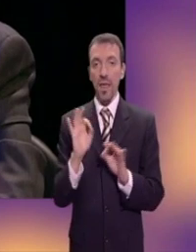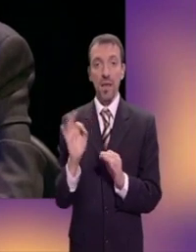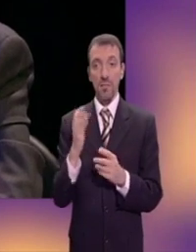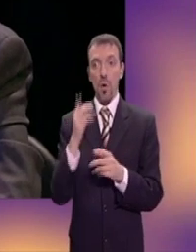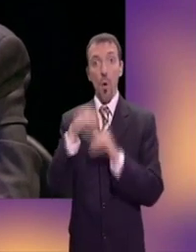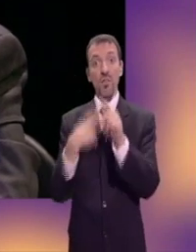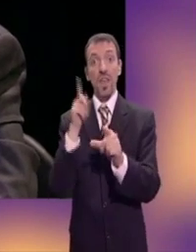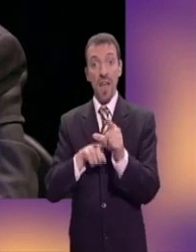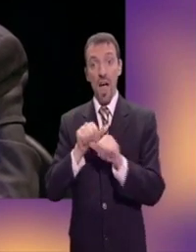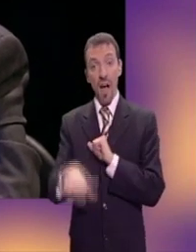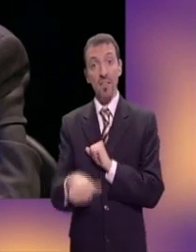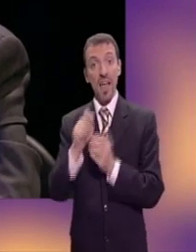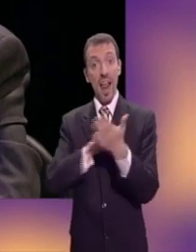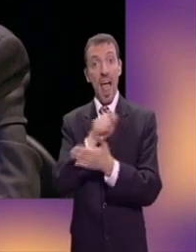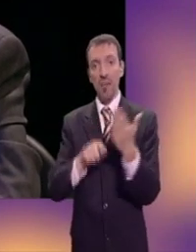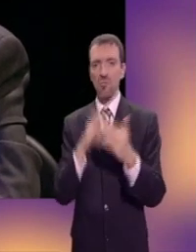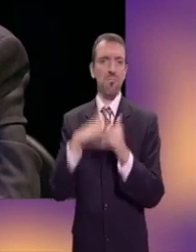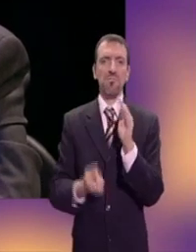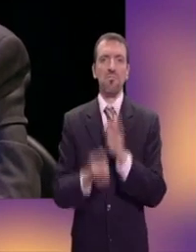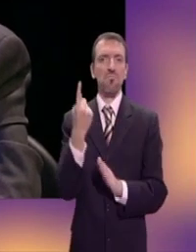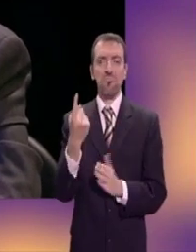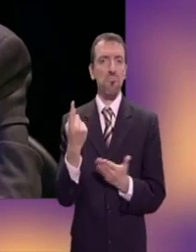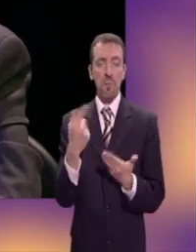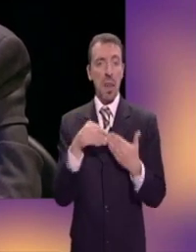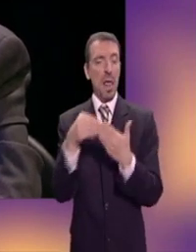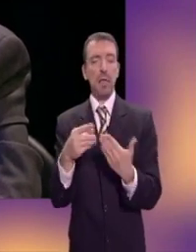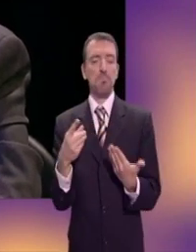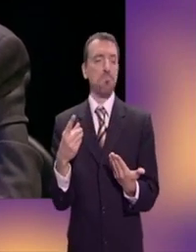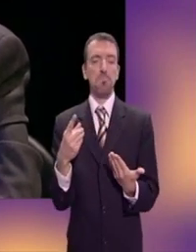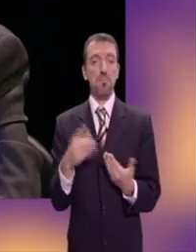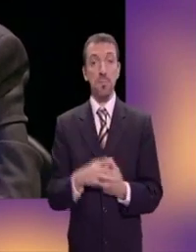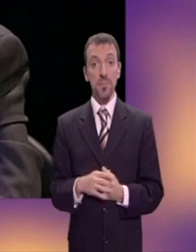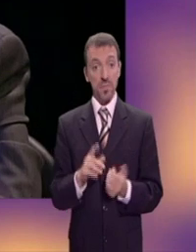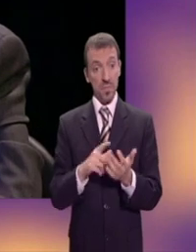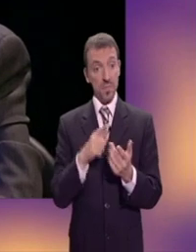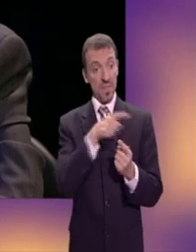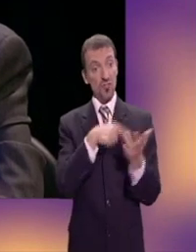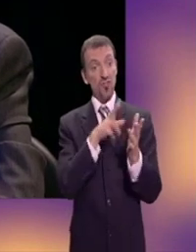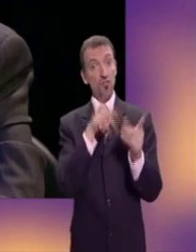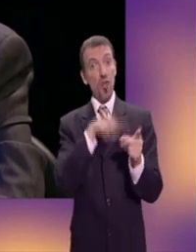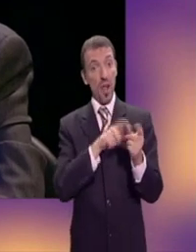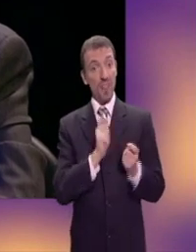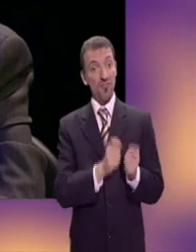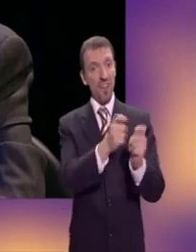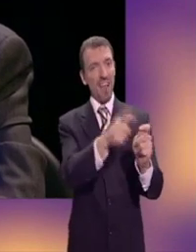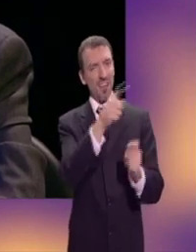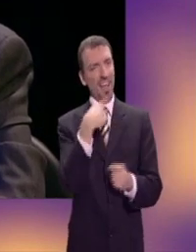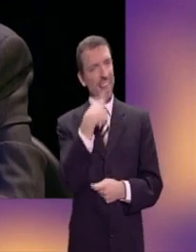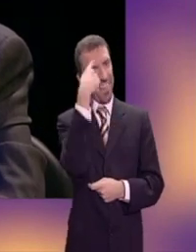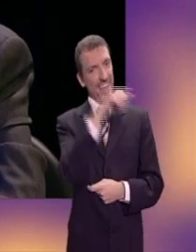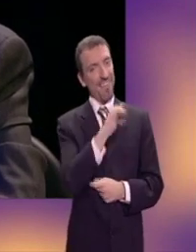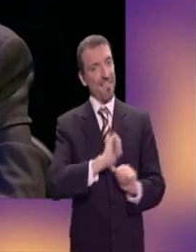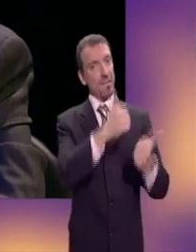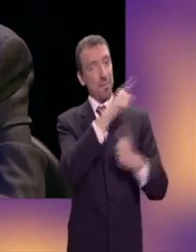a year after that election, it didn't cross my mind to leave. Tony's changes were not as benign as he makes them sound. I mean,